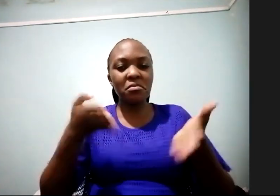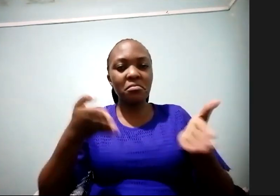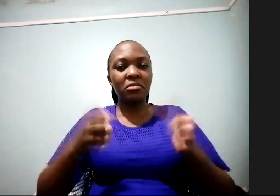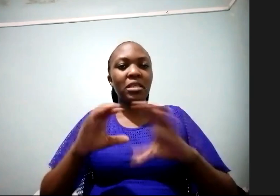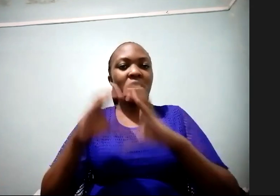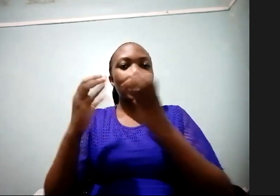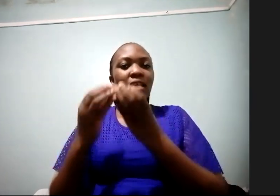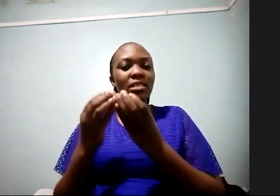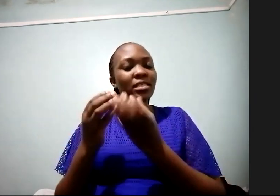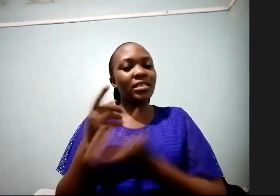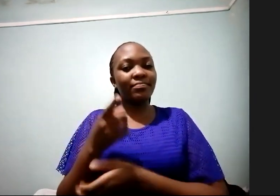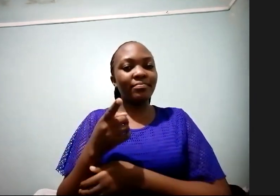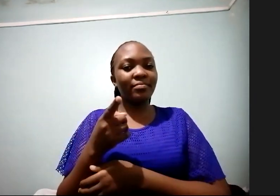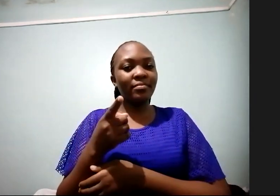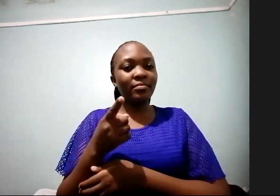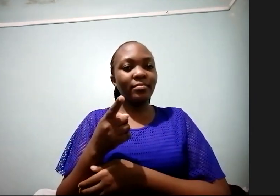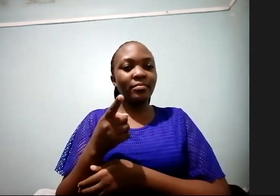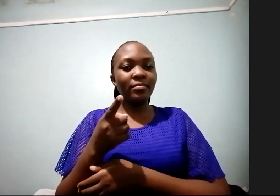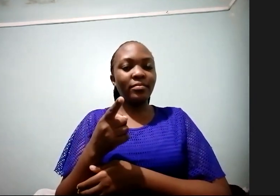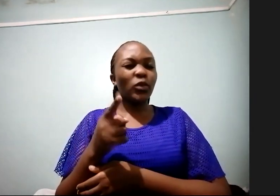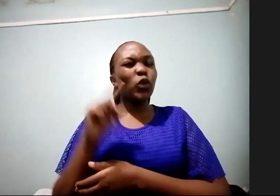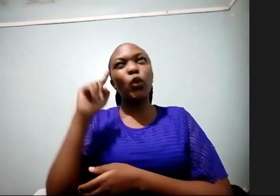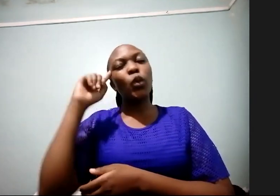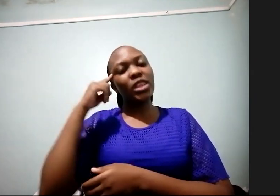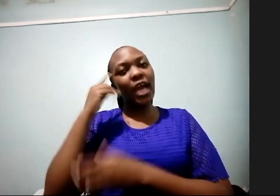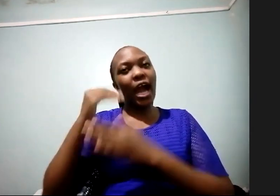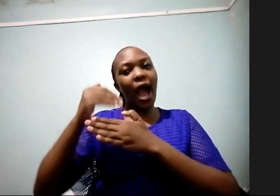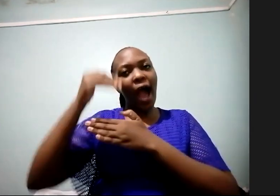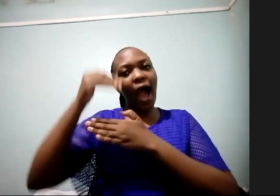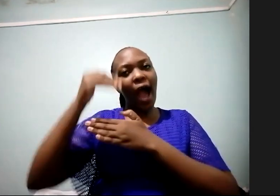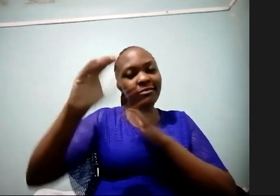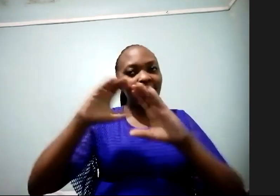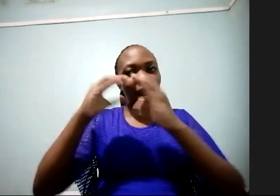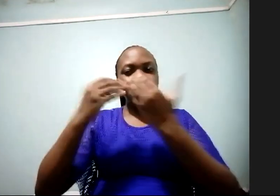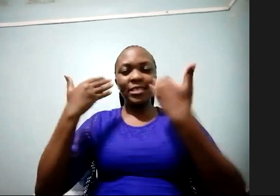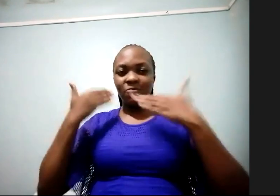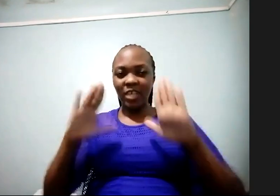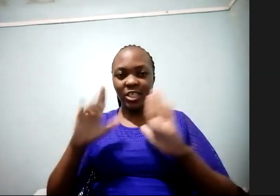you envisage yourself getting from this class?